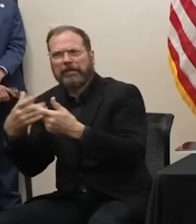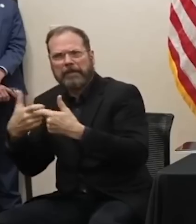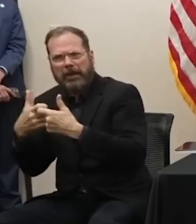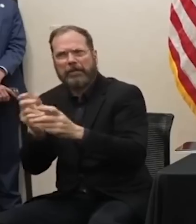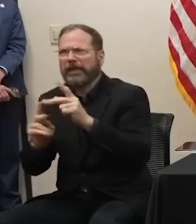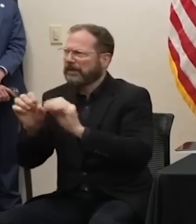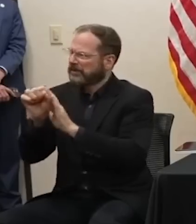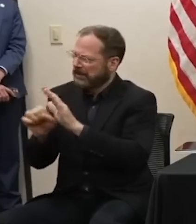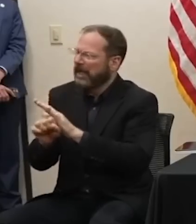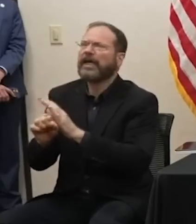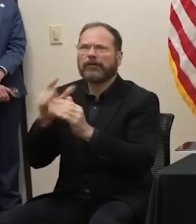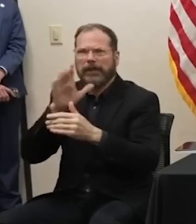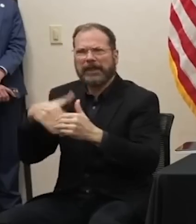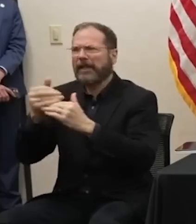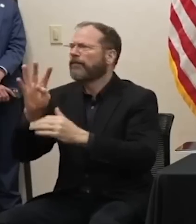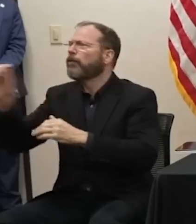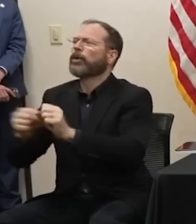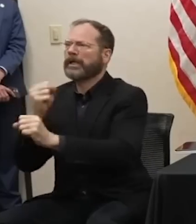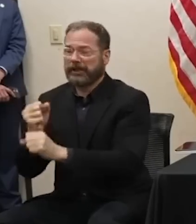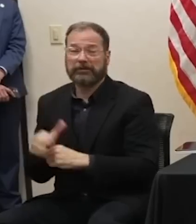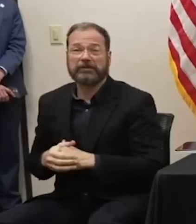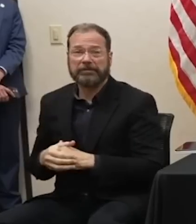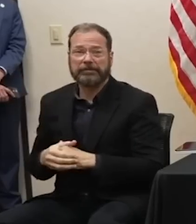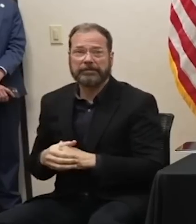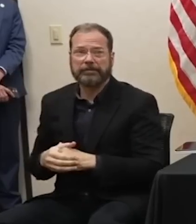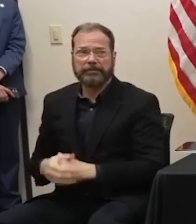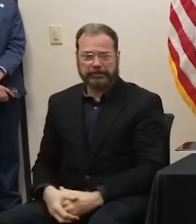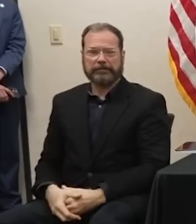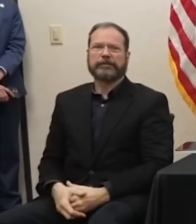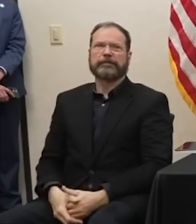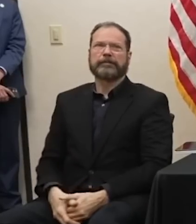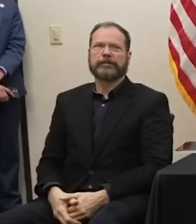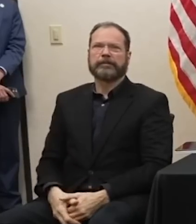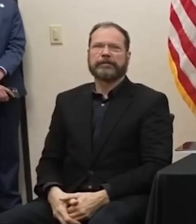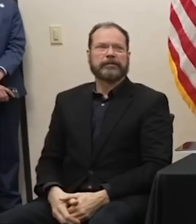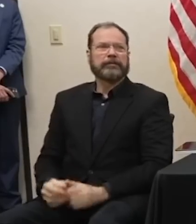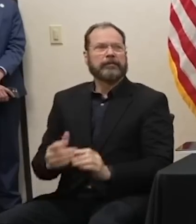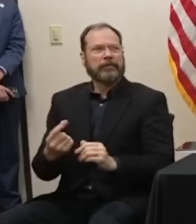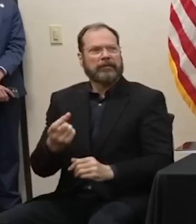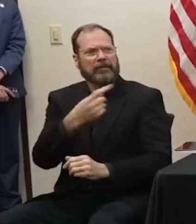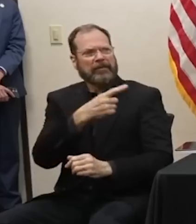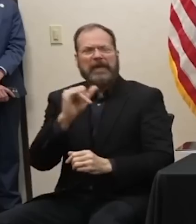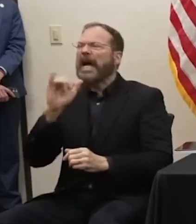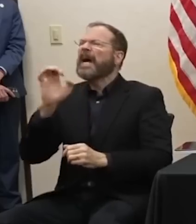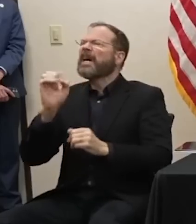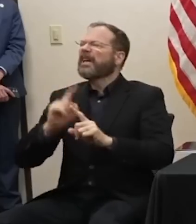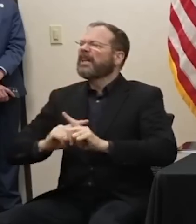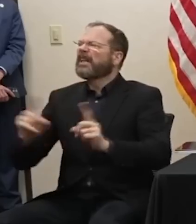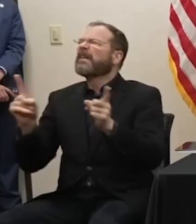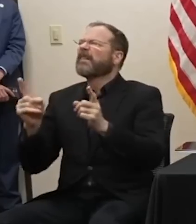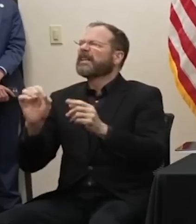of this state for the next 40 years. Sure. Governor, ICE is a different dynamic, a different